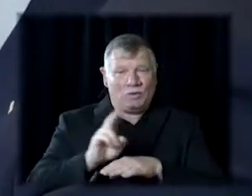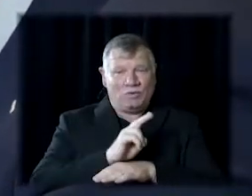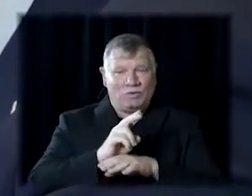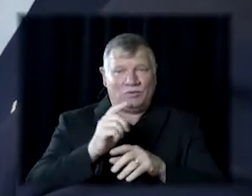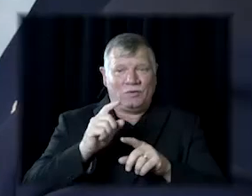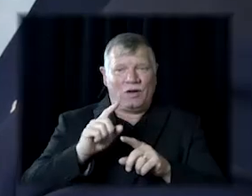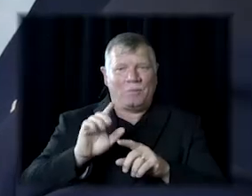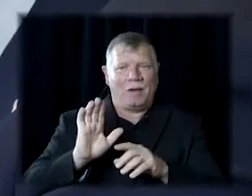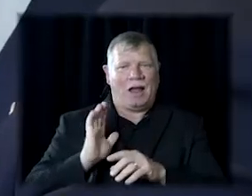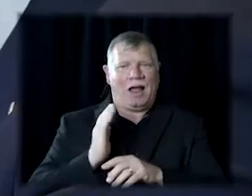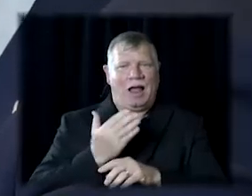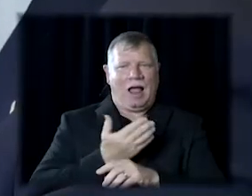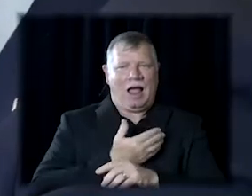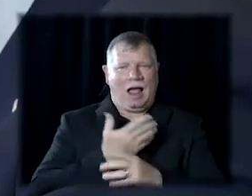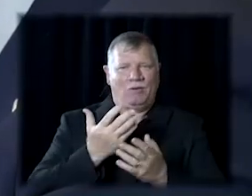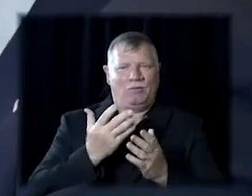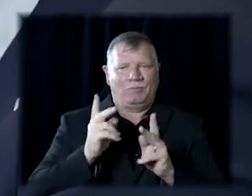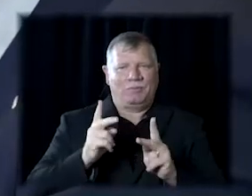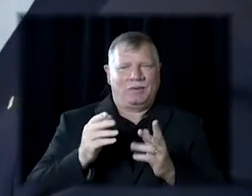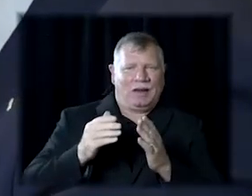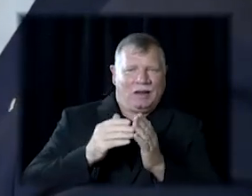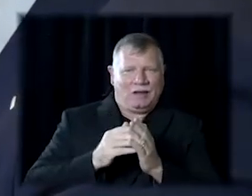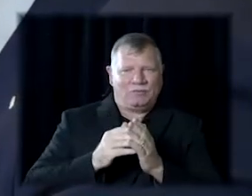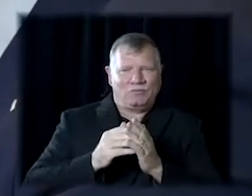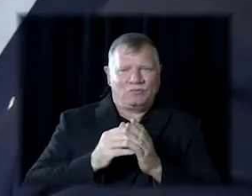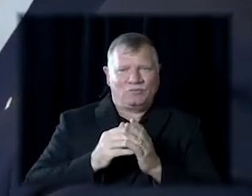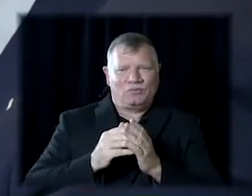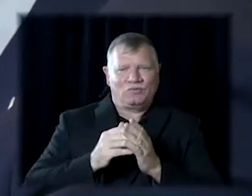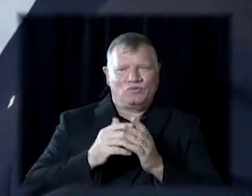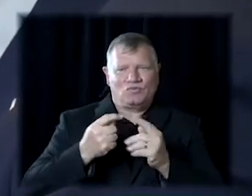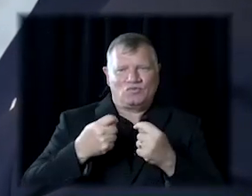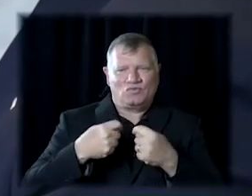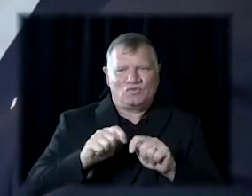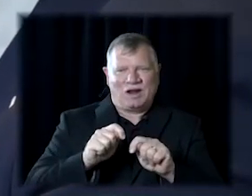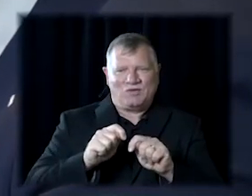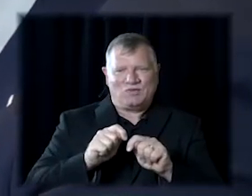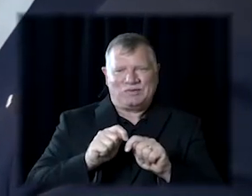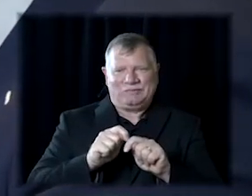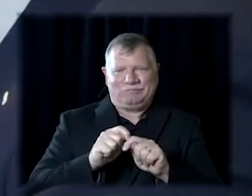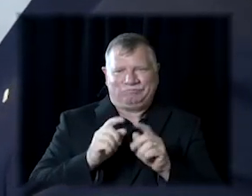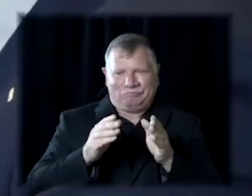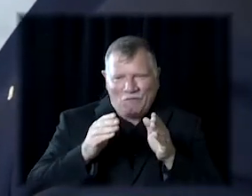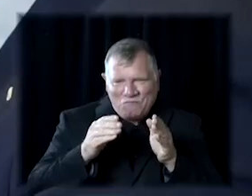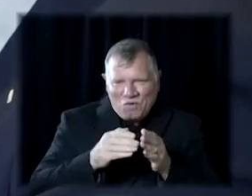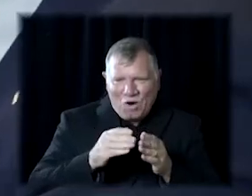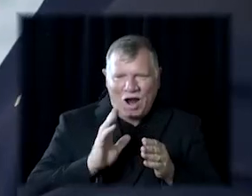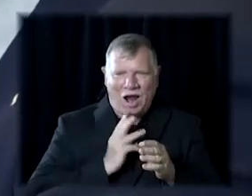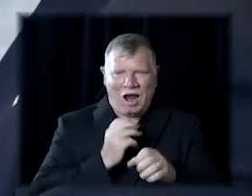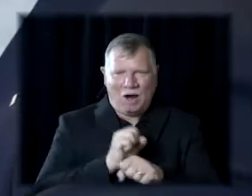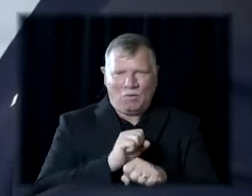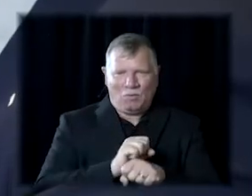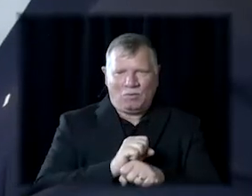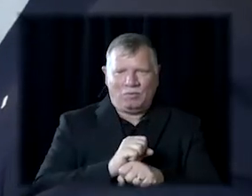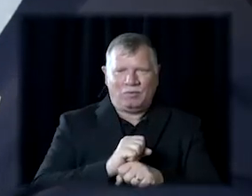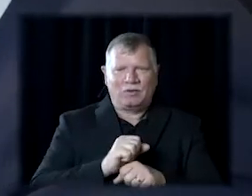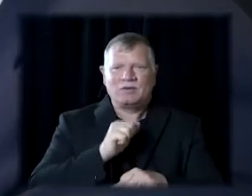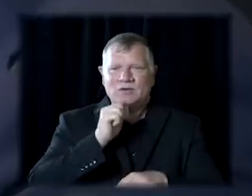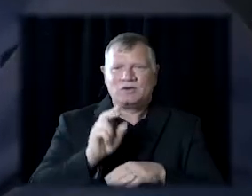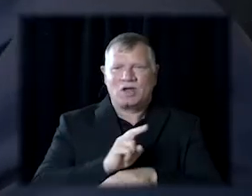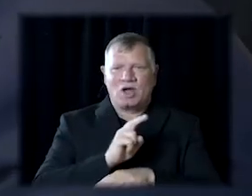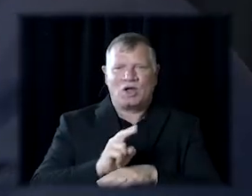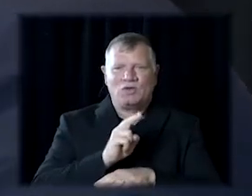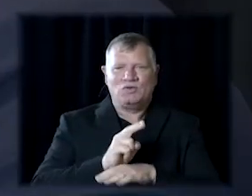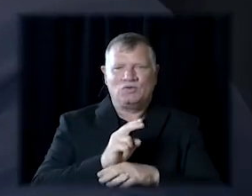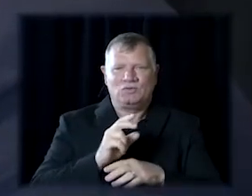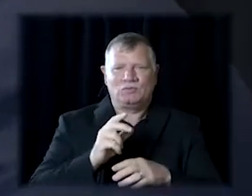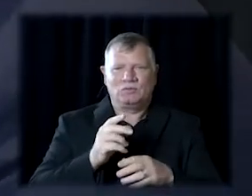our opponents of Puerto Rico, to pigeonhole our work and not help us use the process to actually allocate